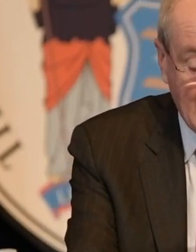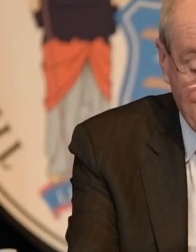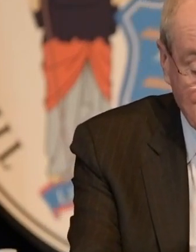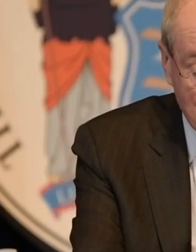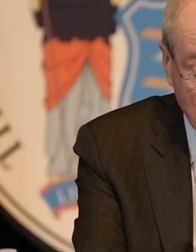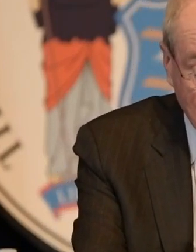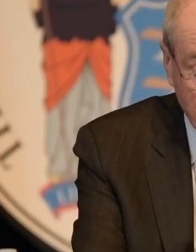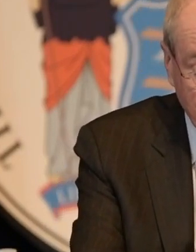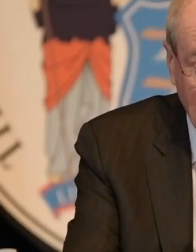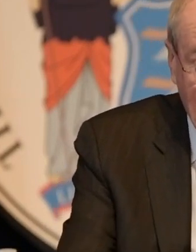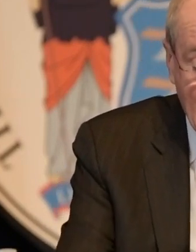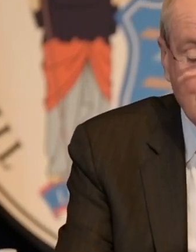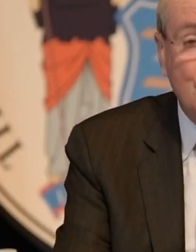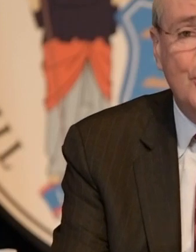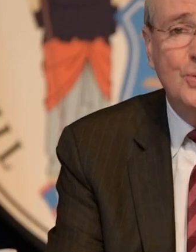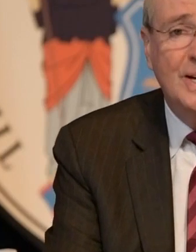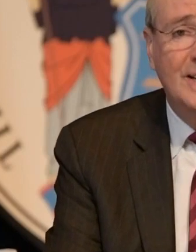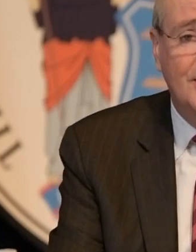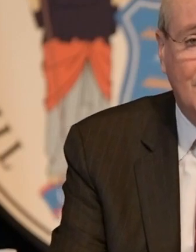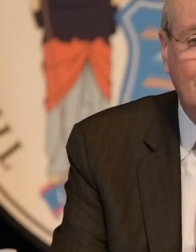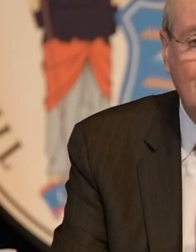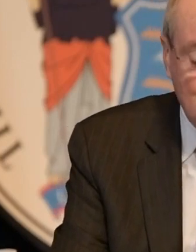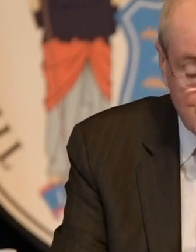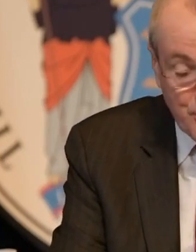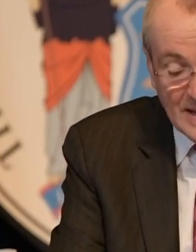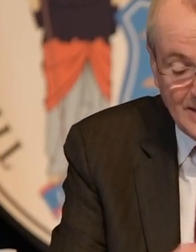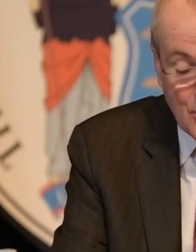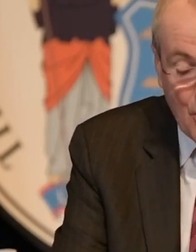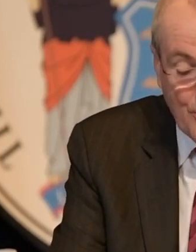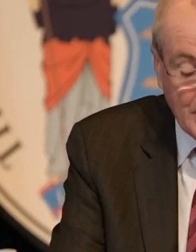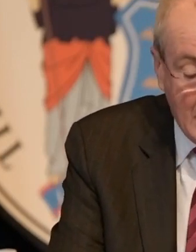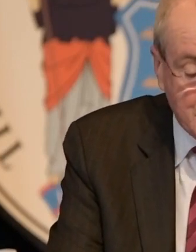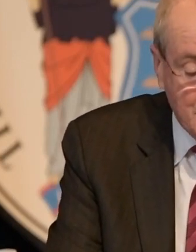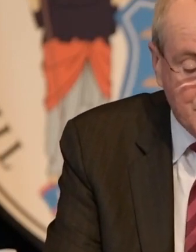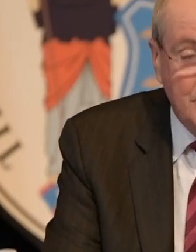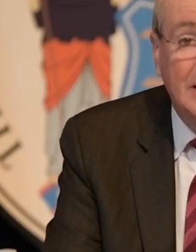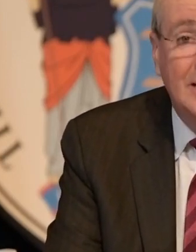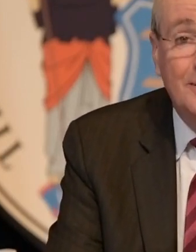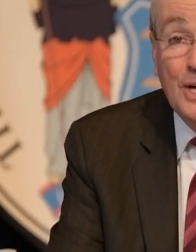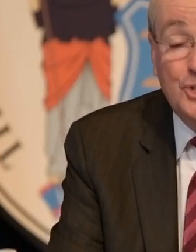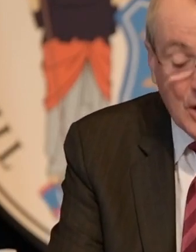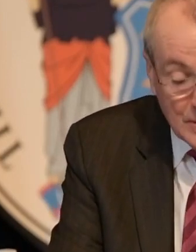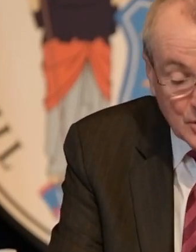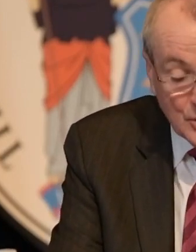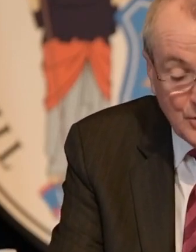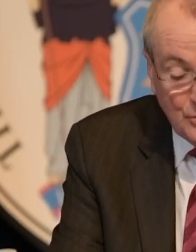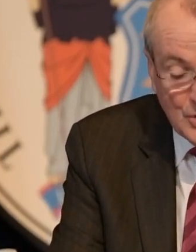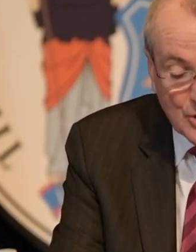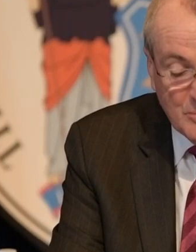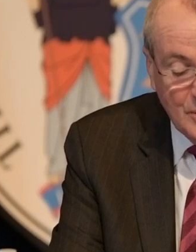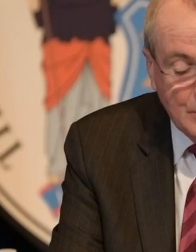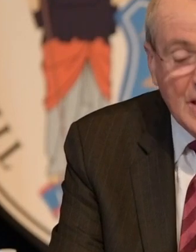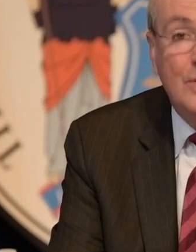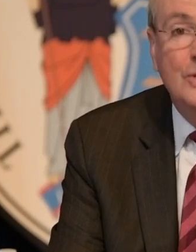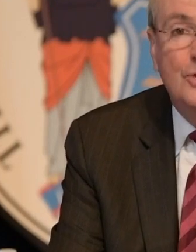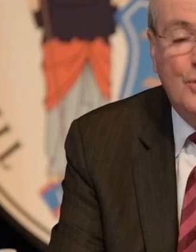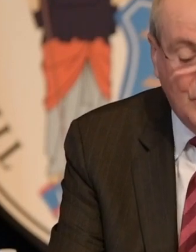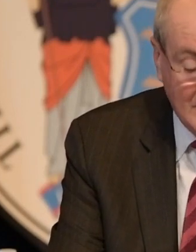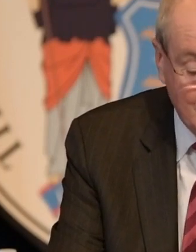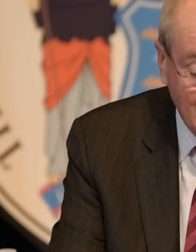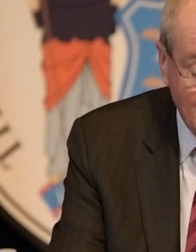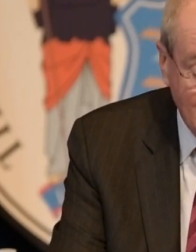and optimistic. And I ask you to continue spreading your hope and optimism by sharing the good news in your community with every